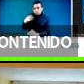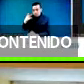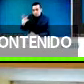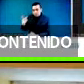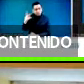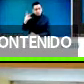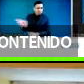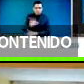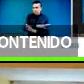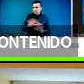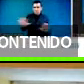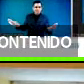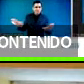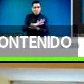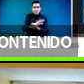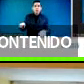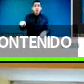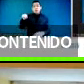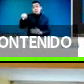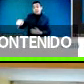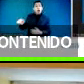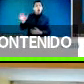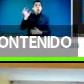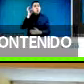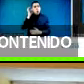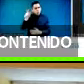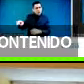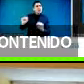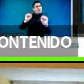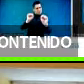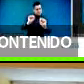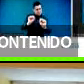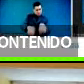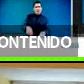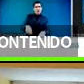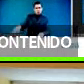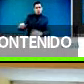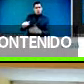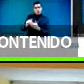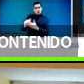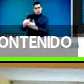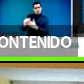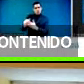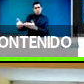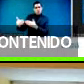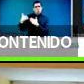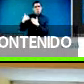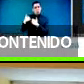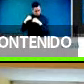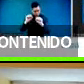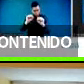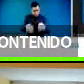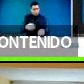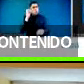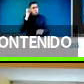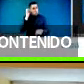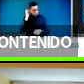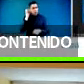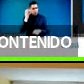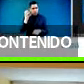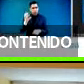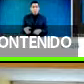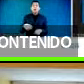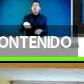transformative content. For this, we need coherent policies, rules, and mechanisms on all levels, starting with national